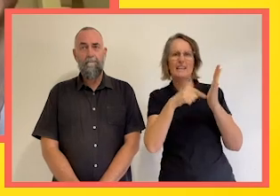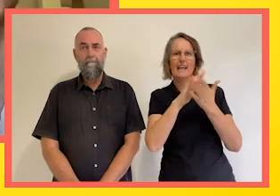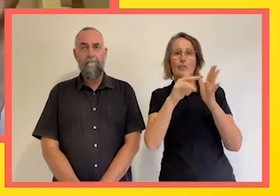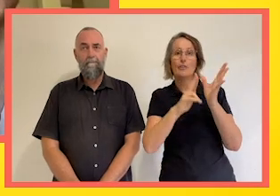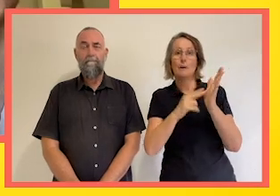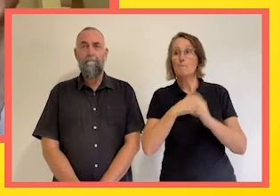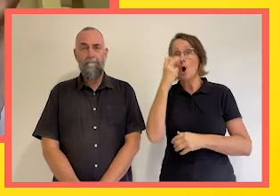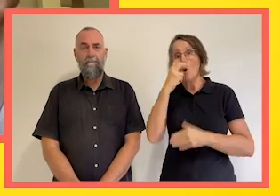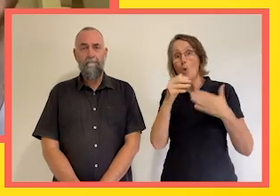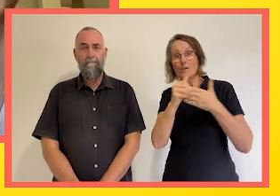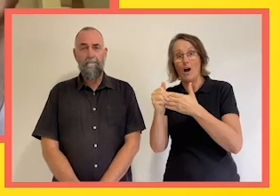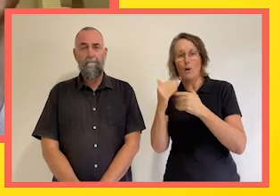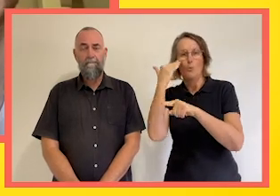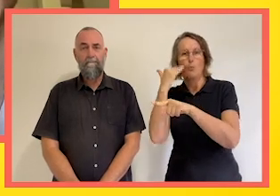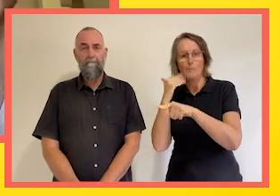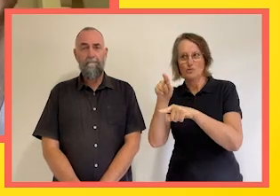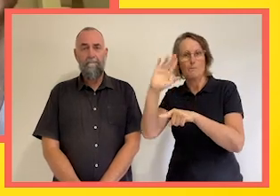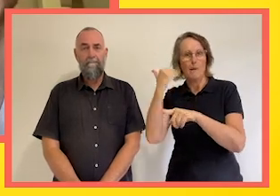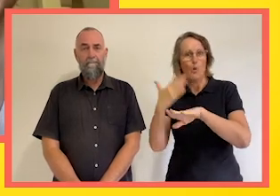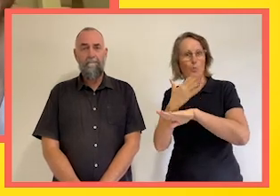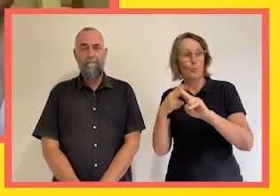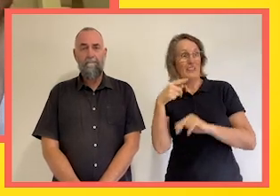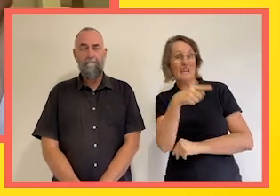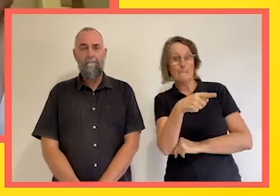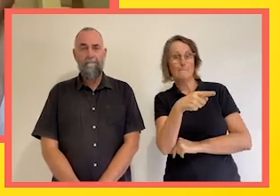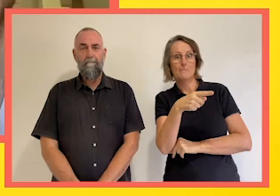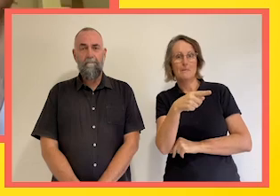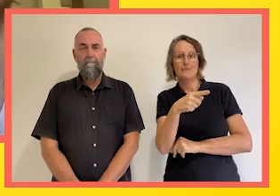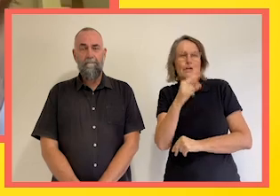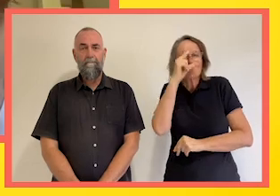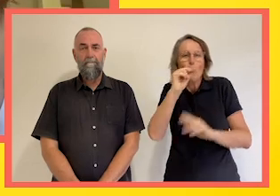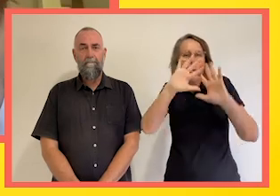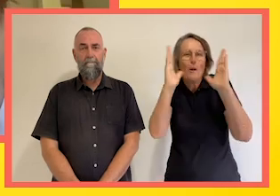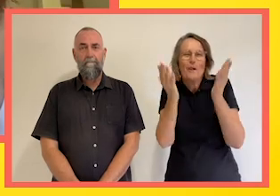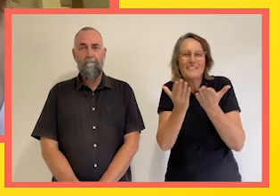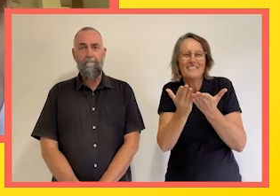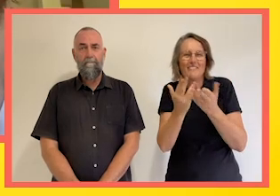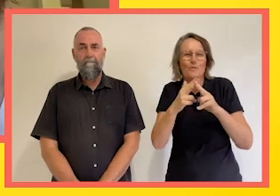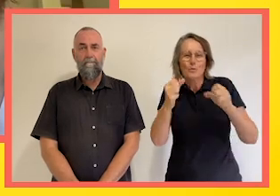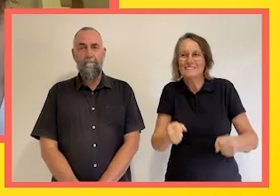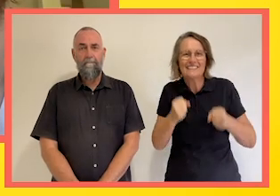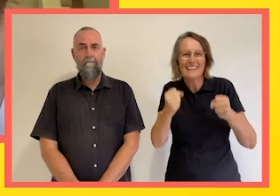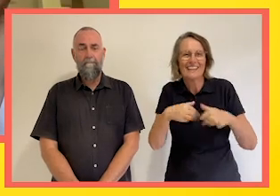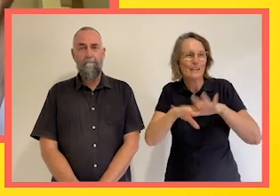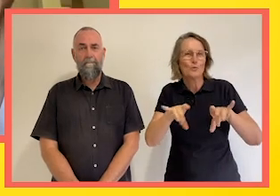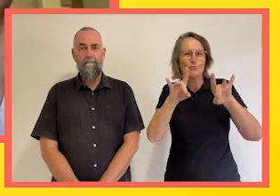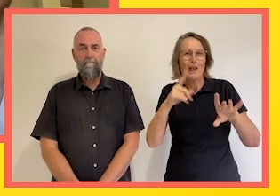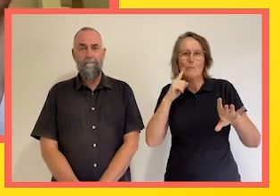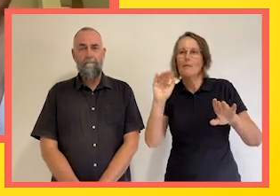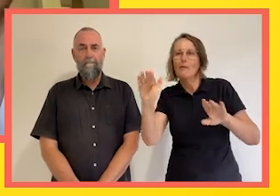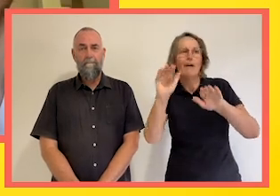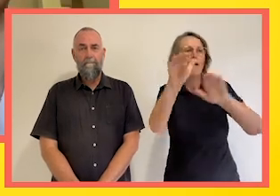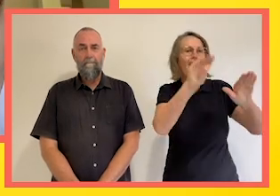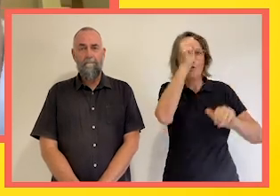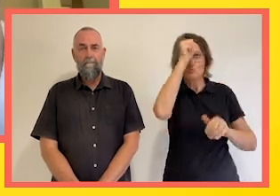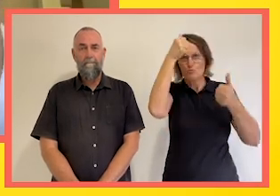Amelia, she worked with him. And it's such a small world, the ski world in